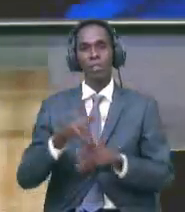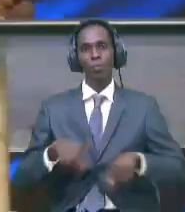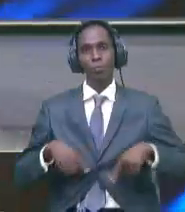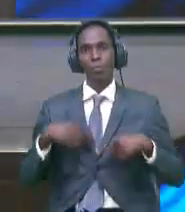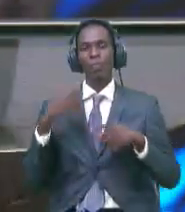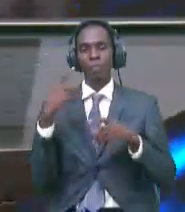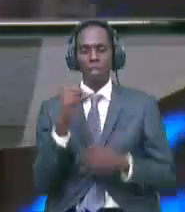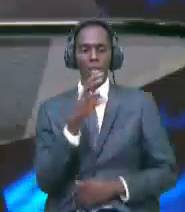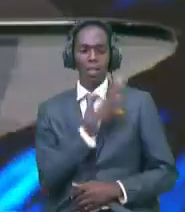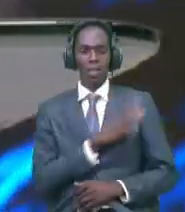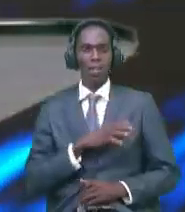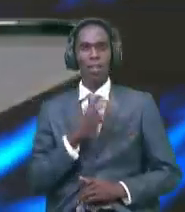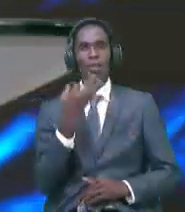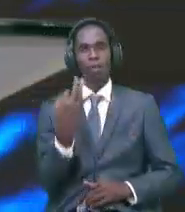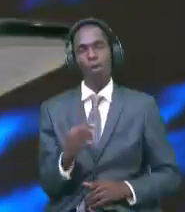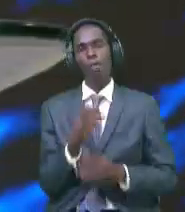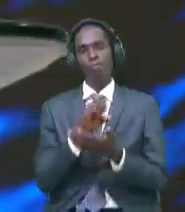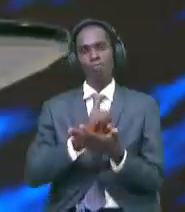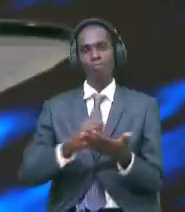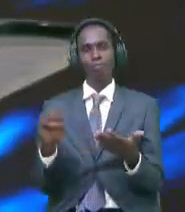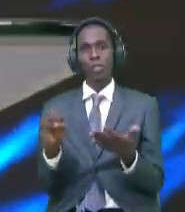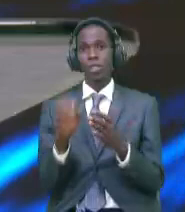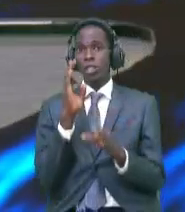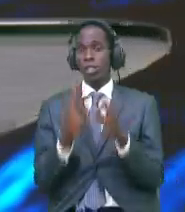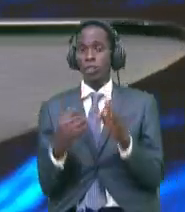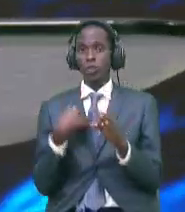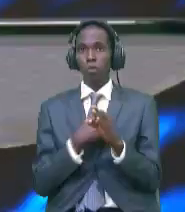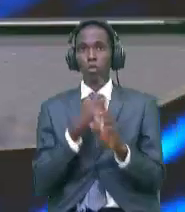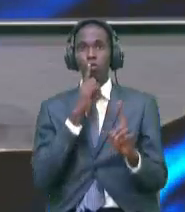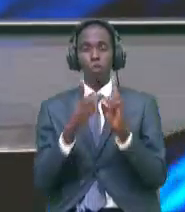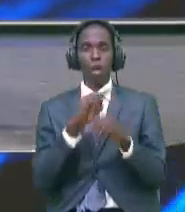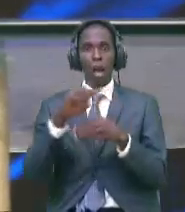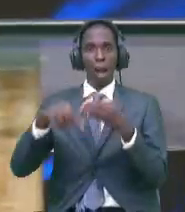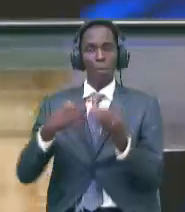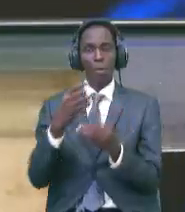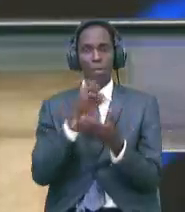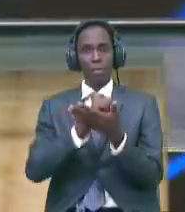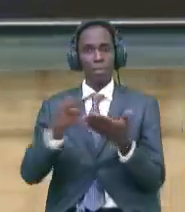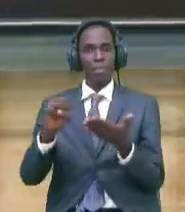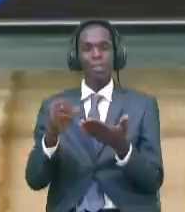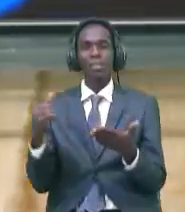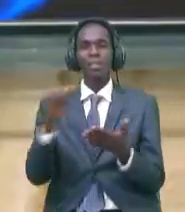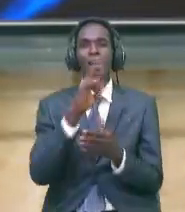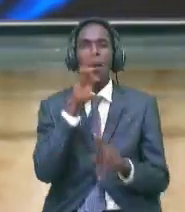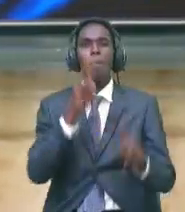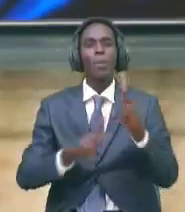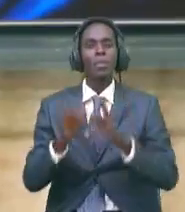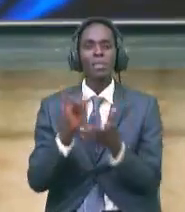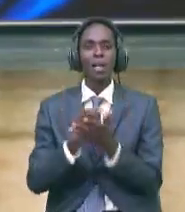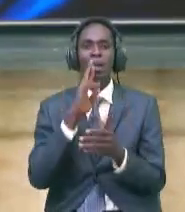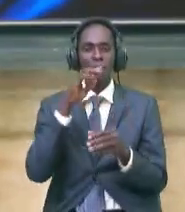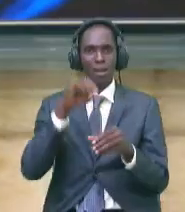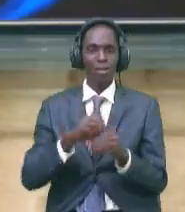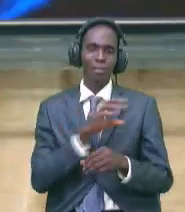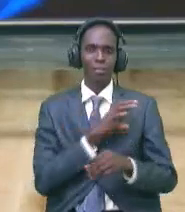of saints? And when we talk of saints, we're talking of people who are in Christ.